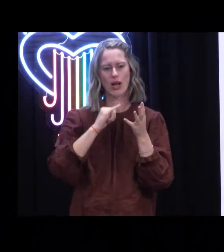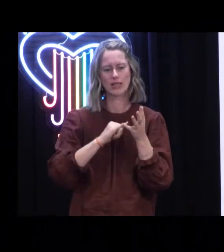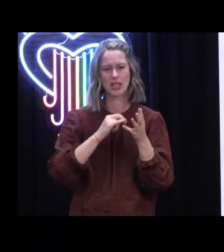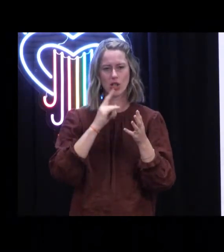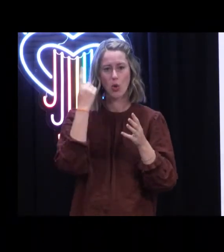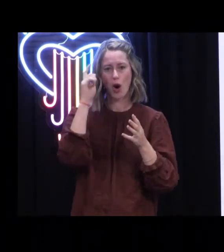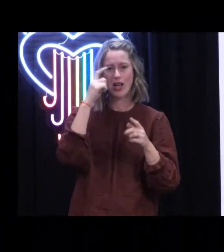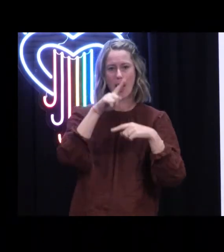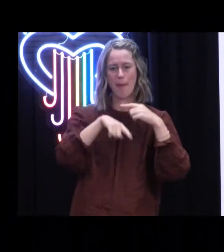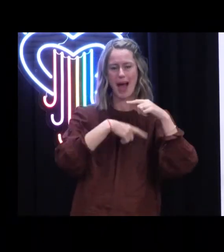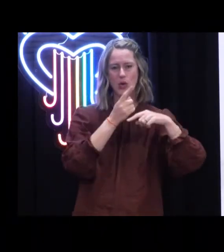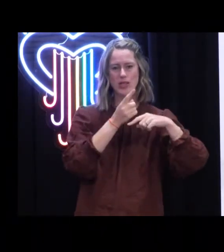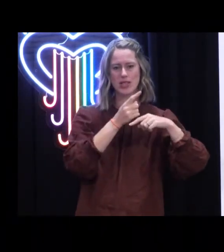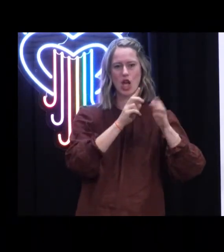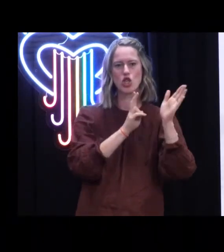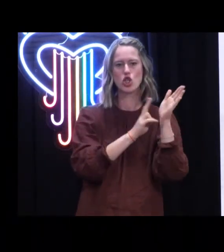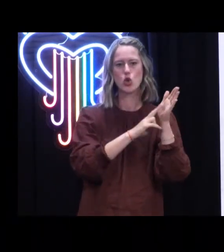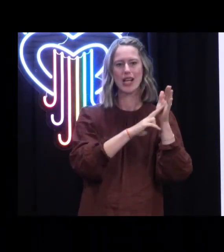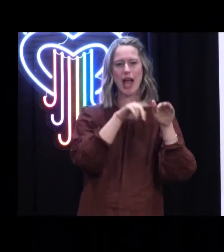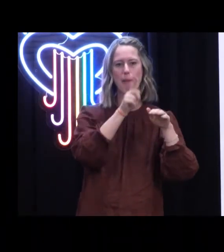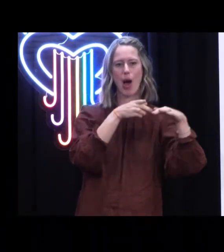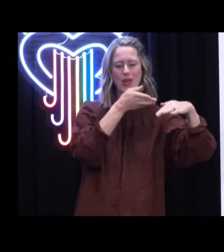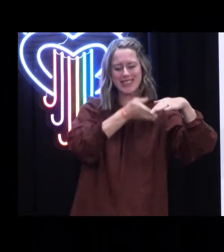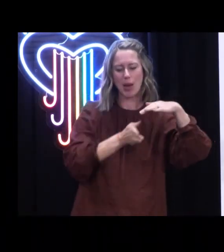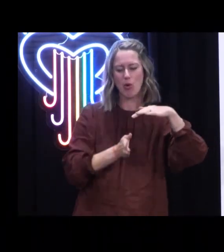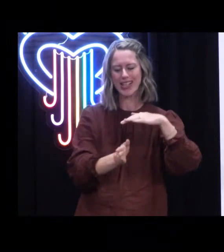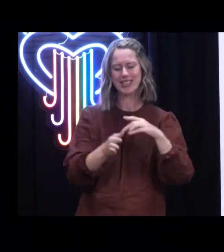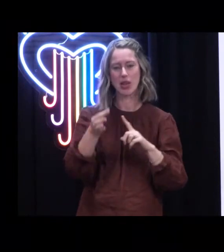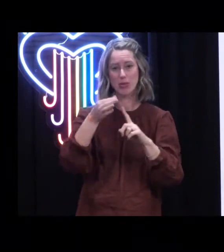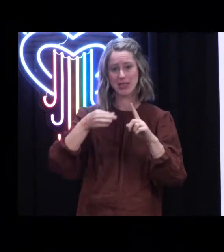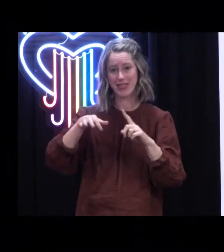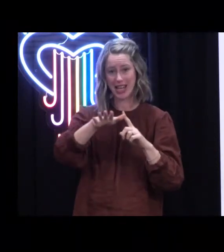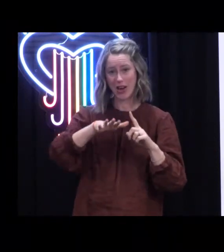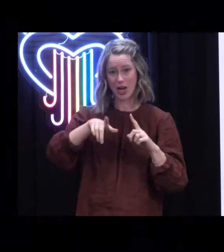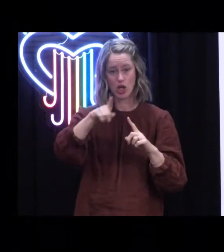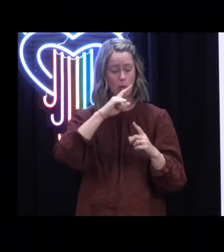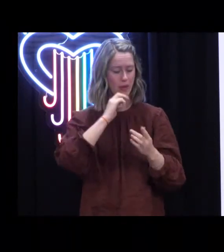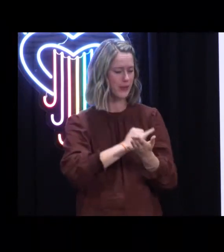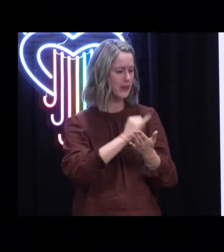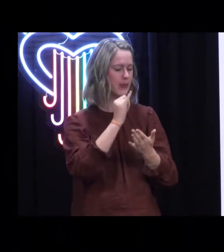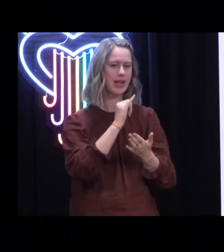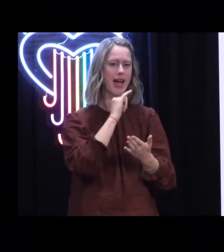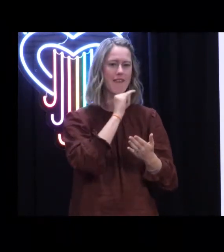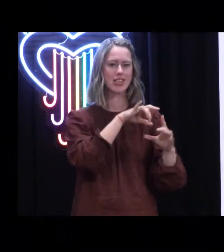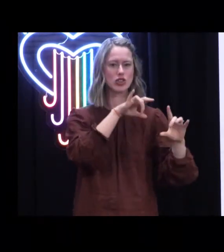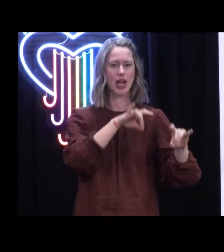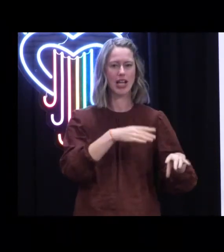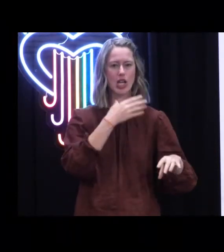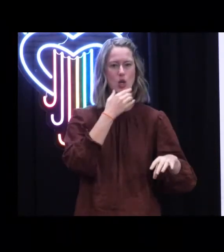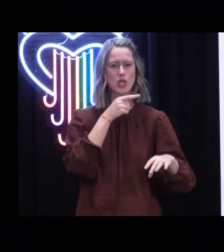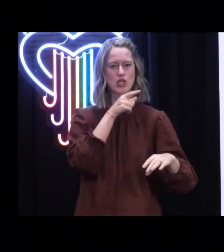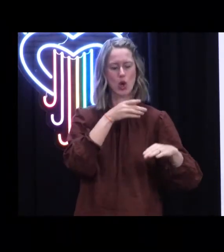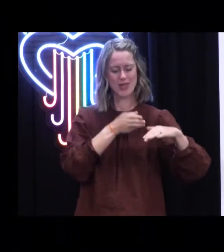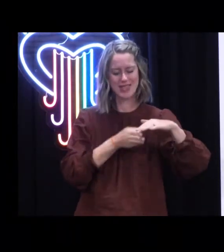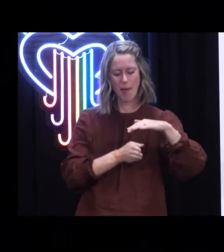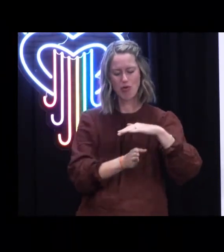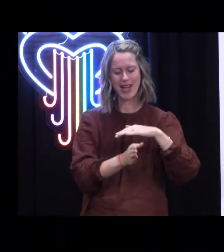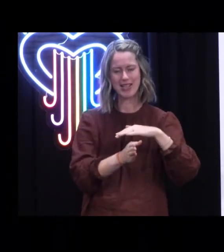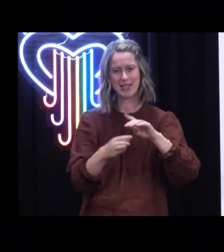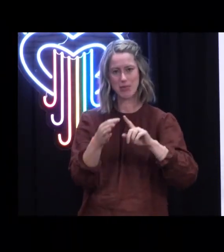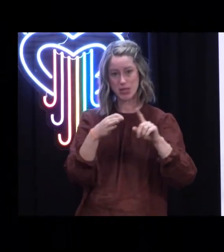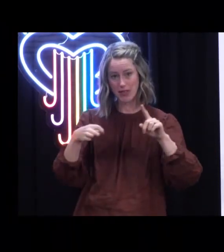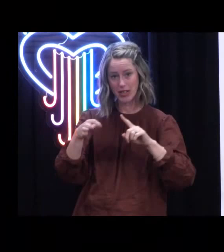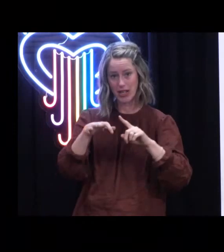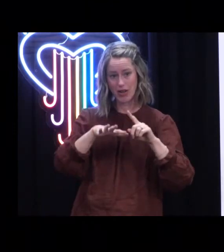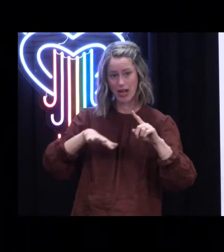Pacific? Sorry, could you? In line with that independent foreign policy, will you be against Australia's nuclear submarines going into the Pacific? Well,